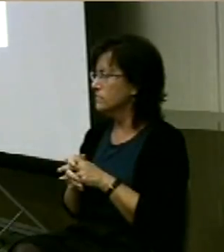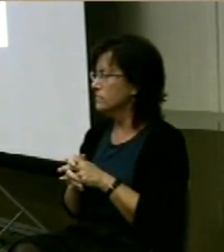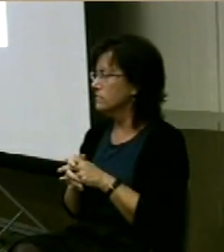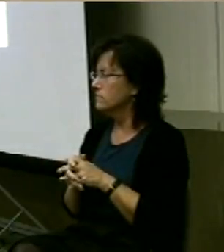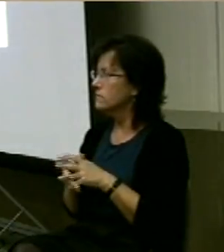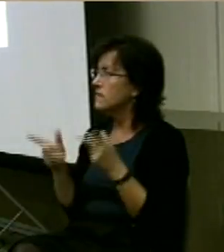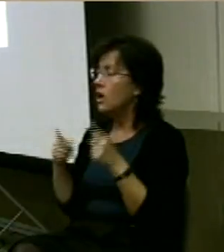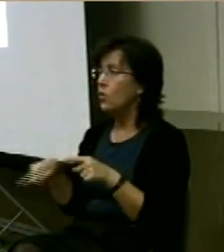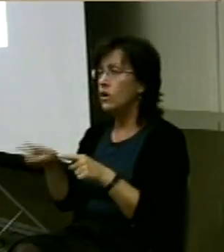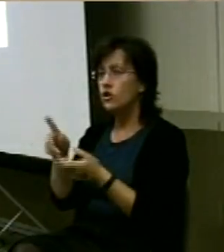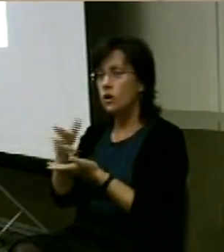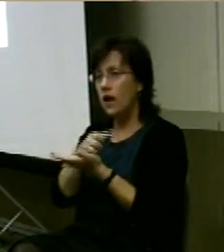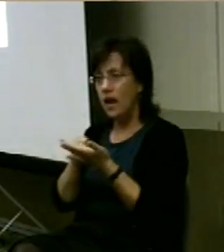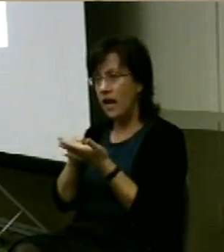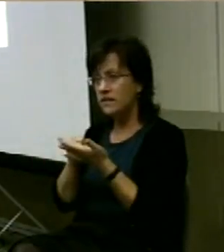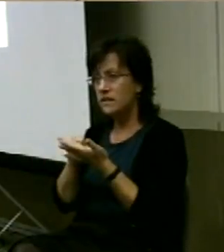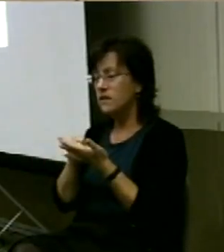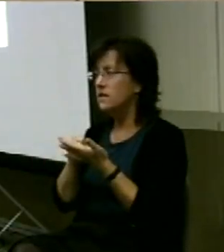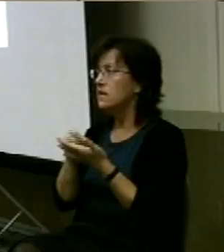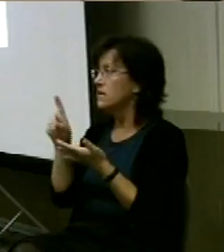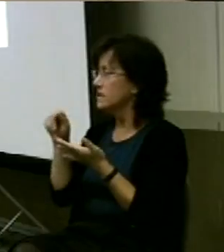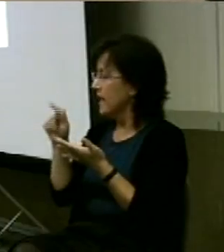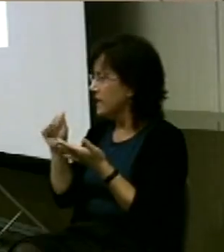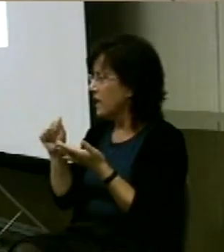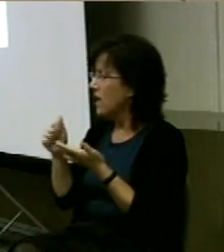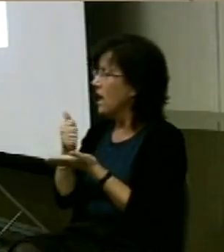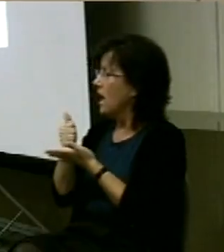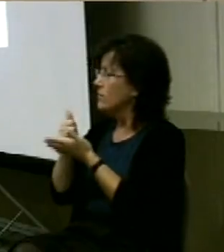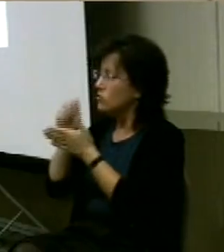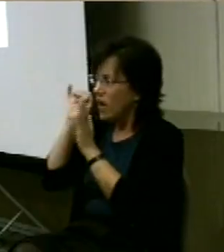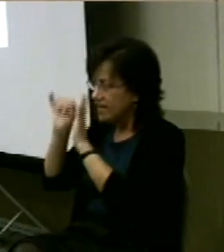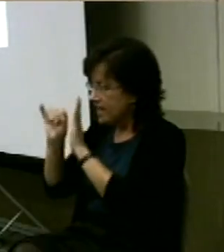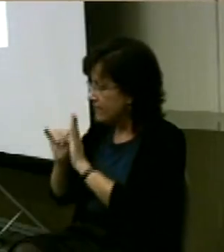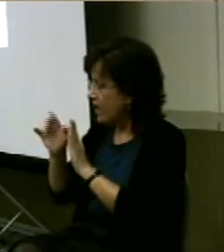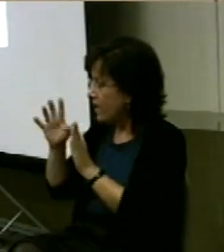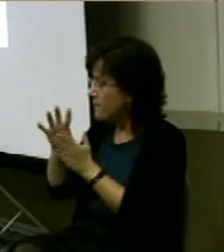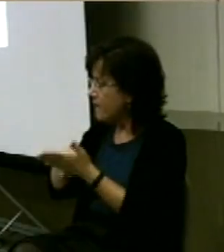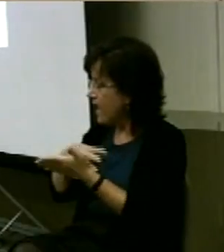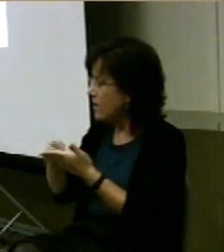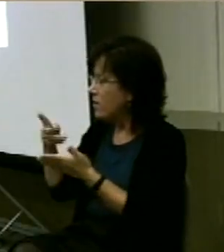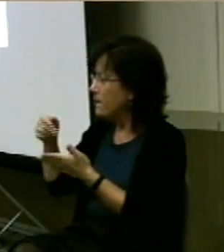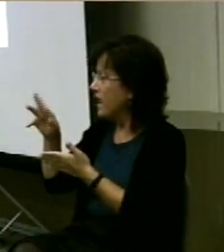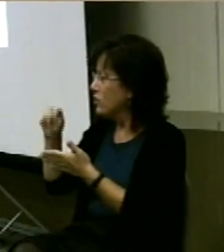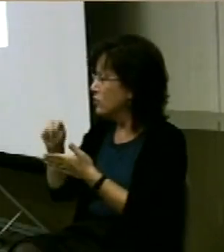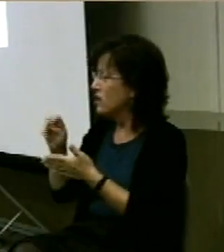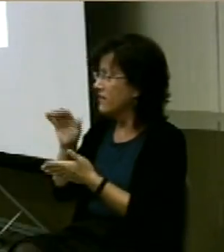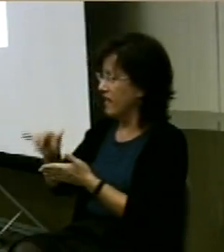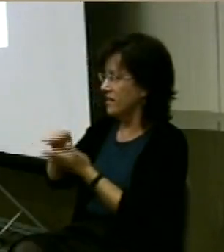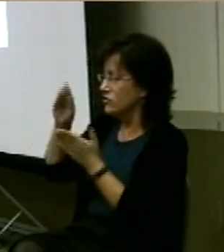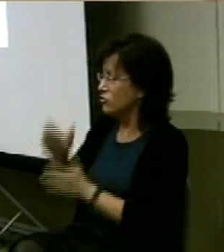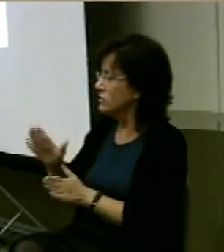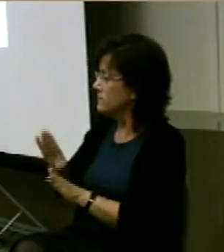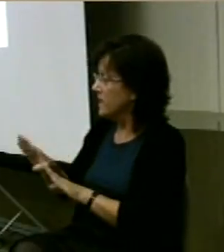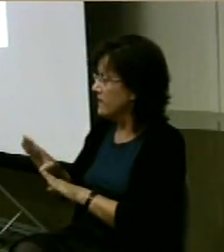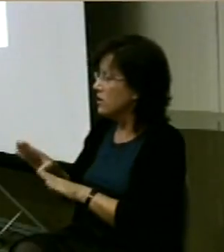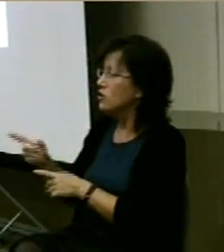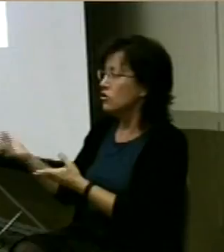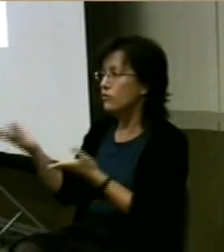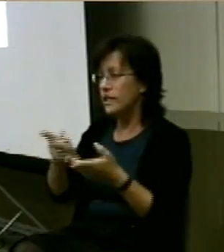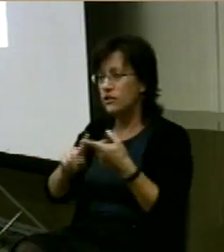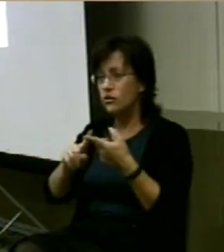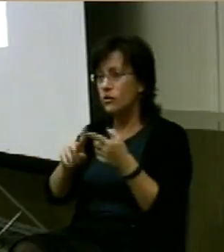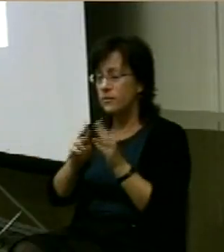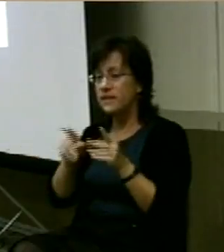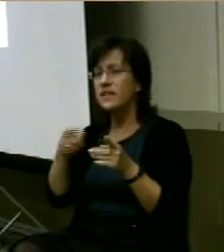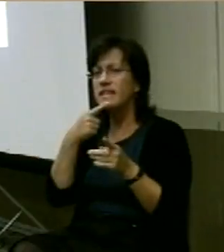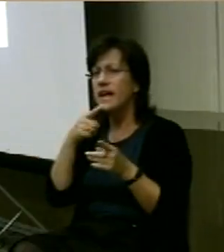When you collect the data, then it helps you identify patterns of that student's behavior. So when you bring that to the meeting and they say, does this happen at a certain